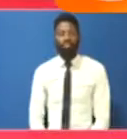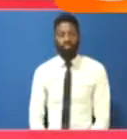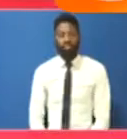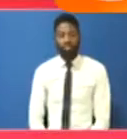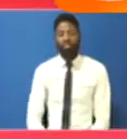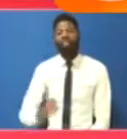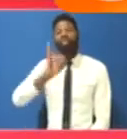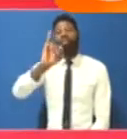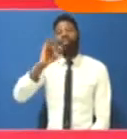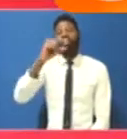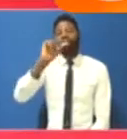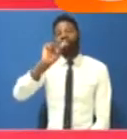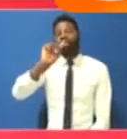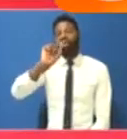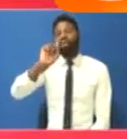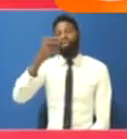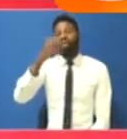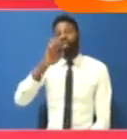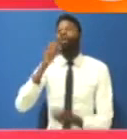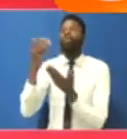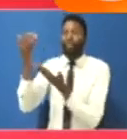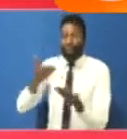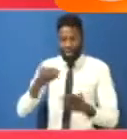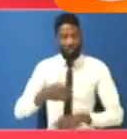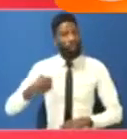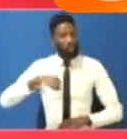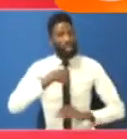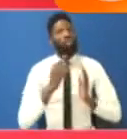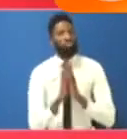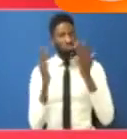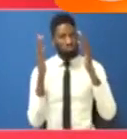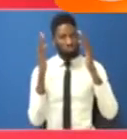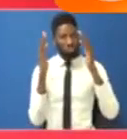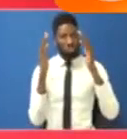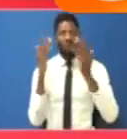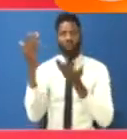Polycarp Igathe, uwanja ni wako. Tumkaribisha anapoingia.